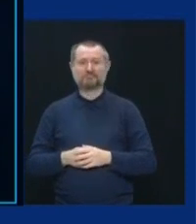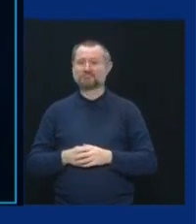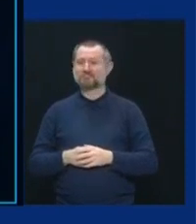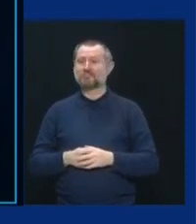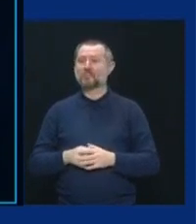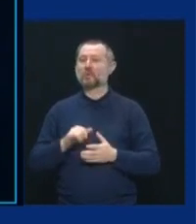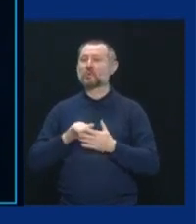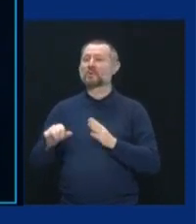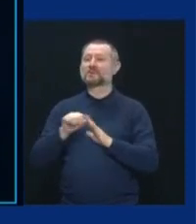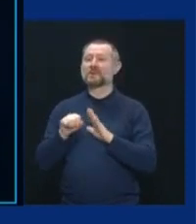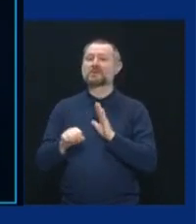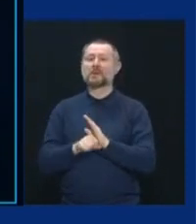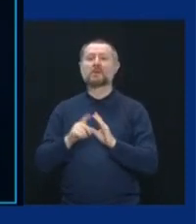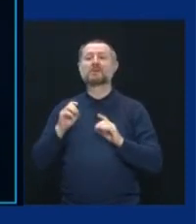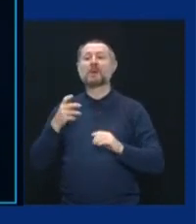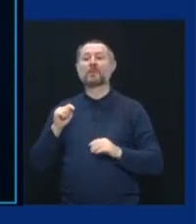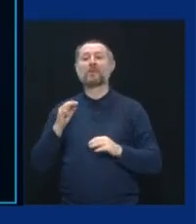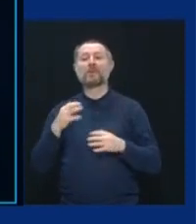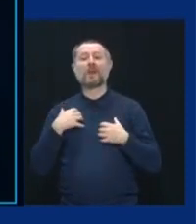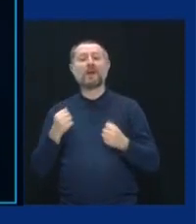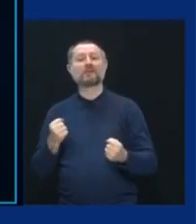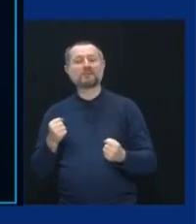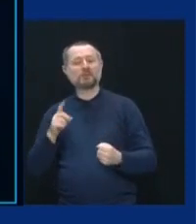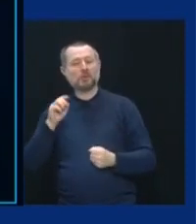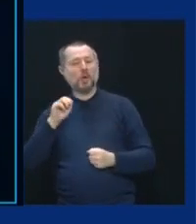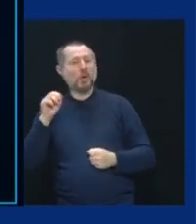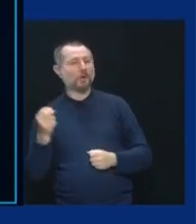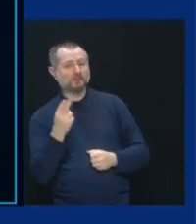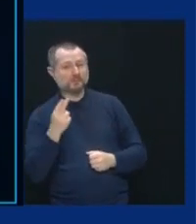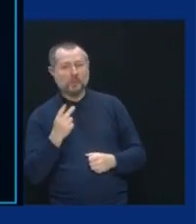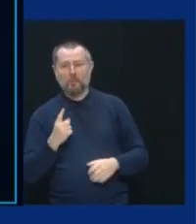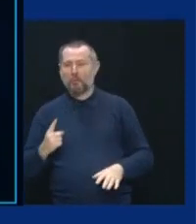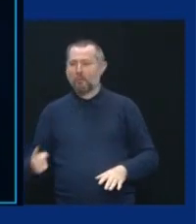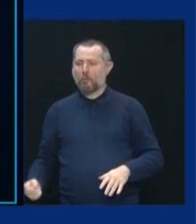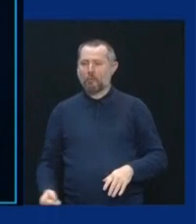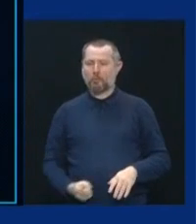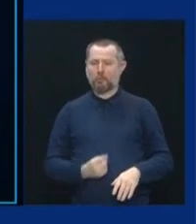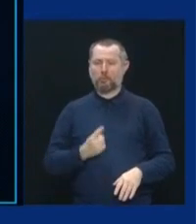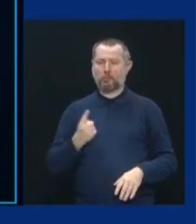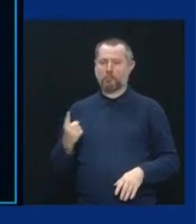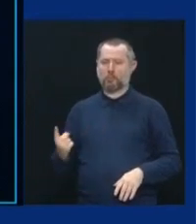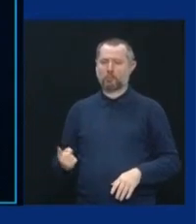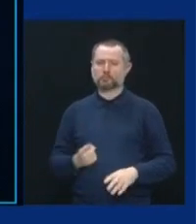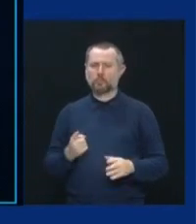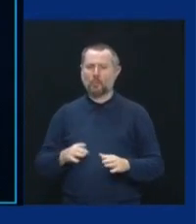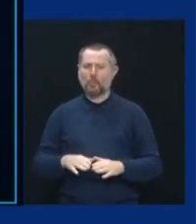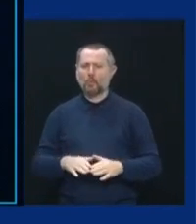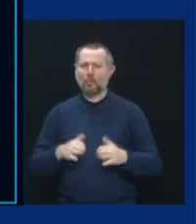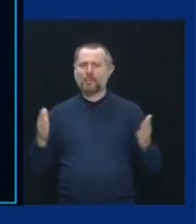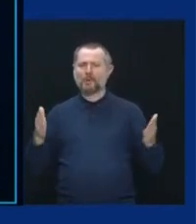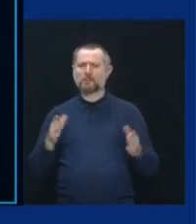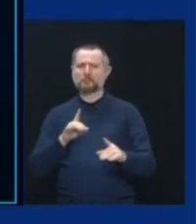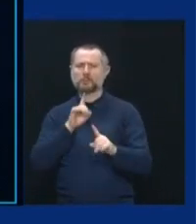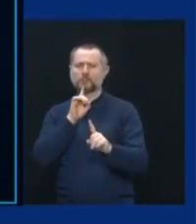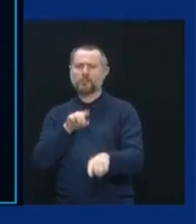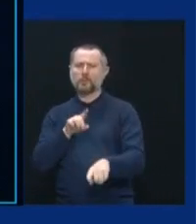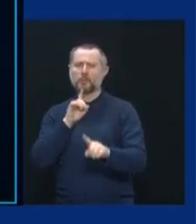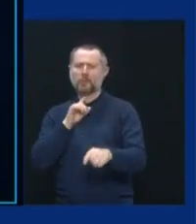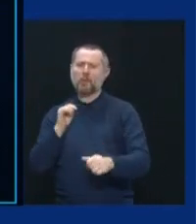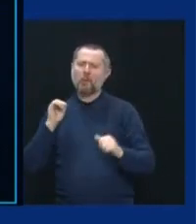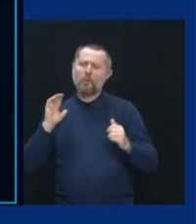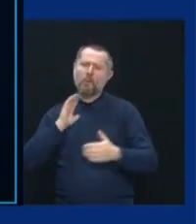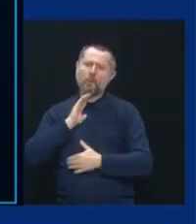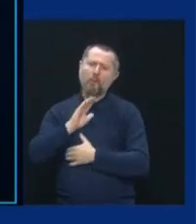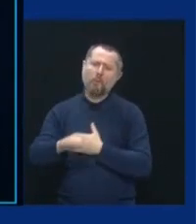State DOH has always fully and publicly reported all COVID